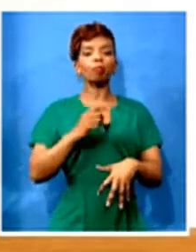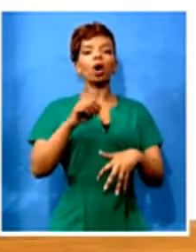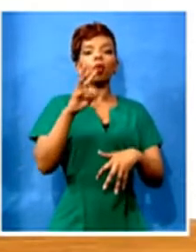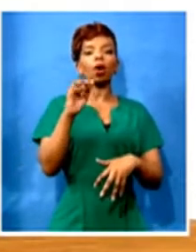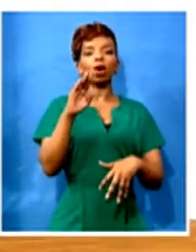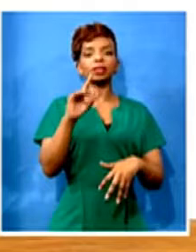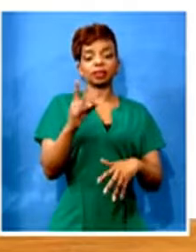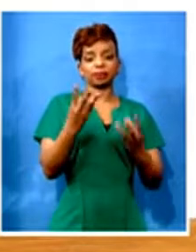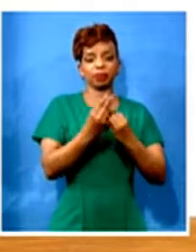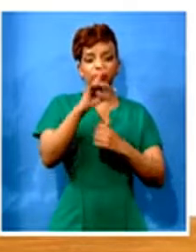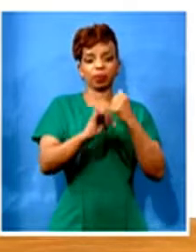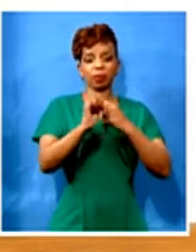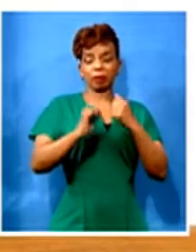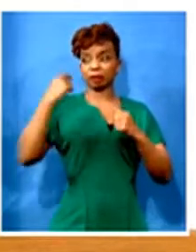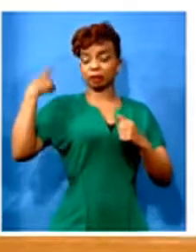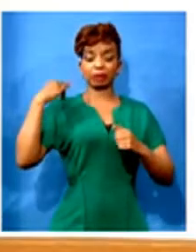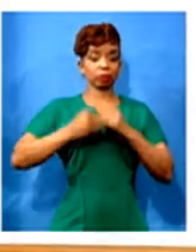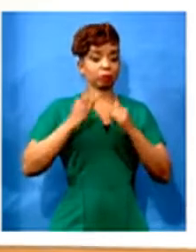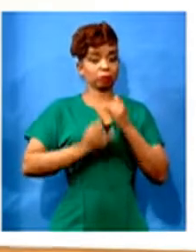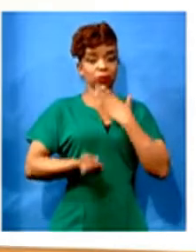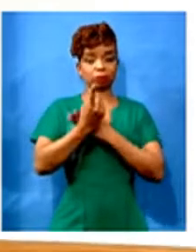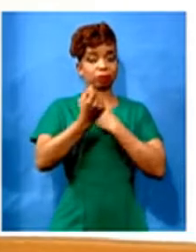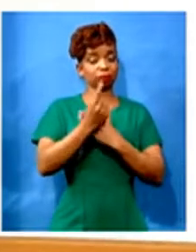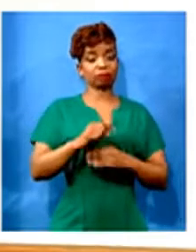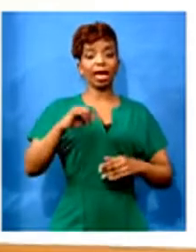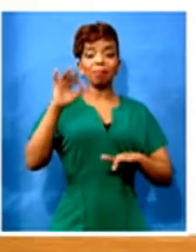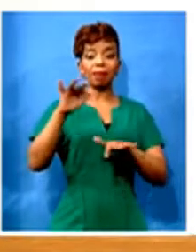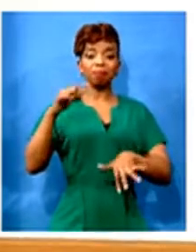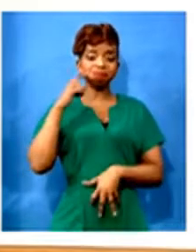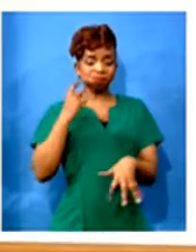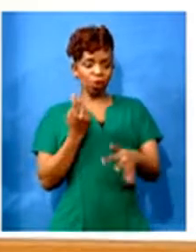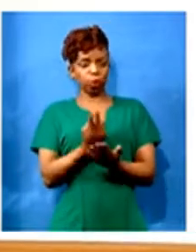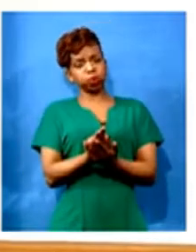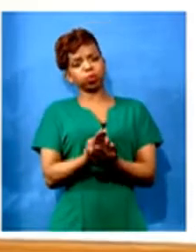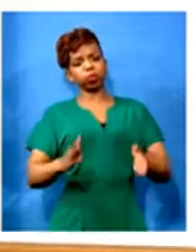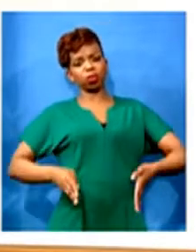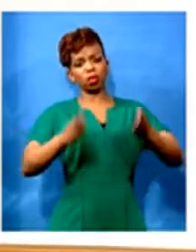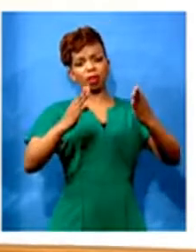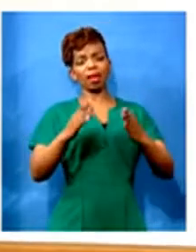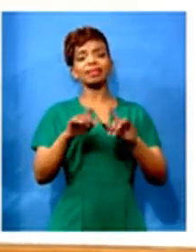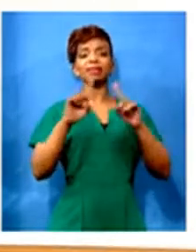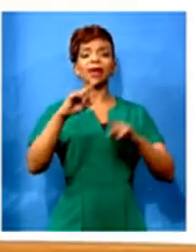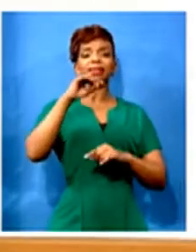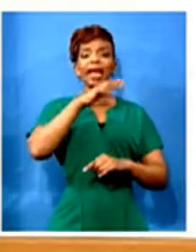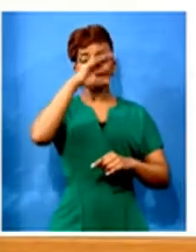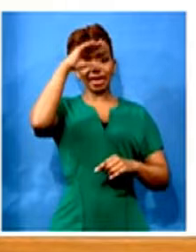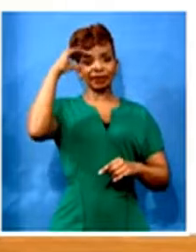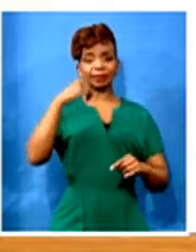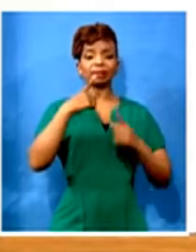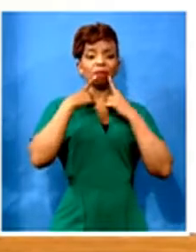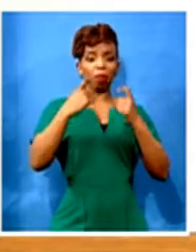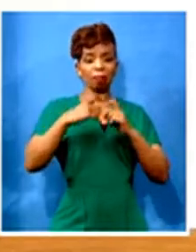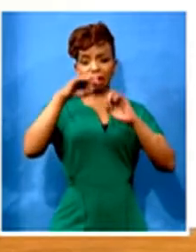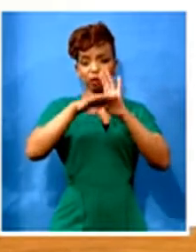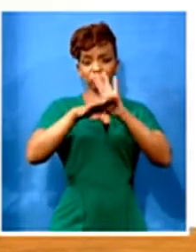patients lying on the passage, the nurses complaining of shortage of staff in the maternity ward, and we heard right now from the CEO